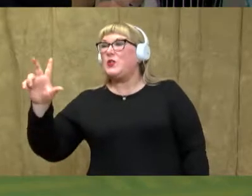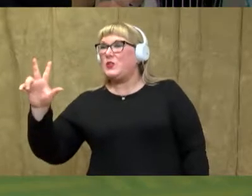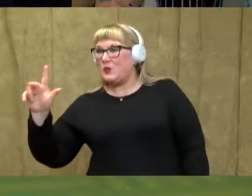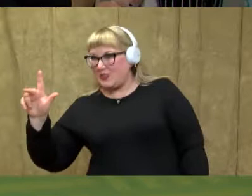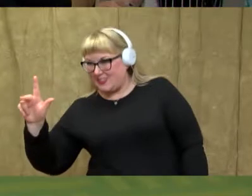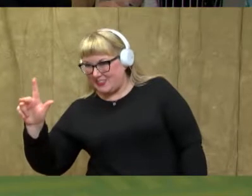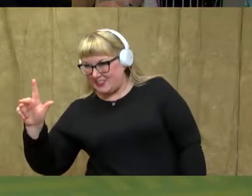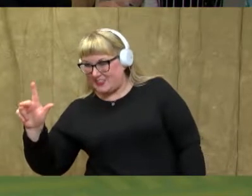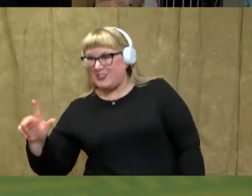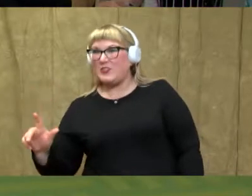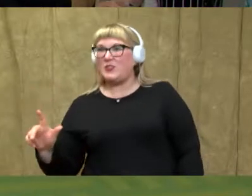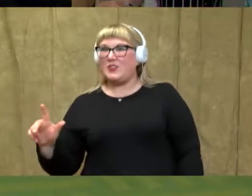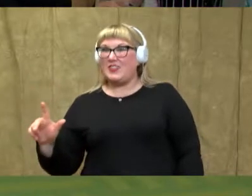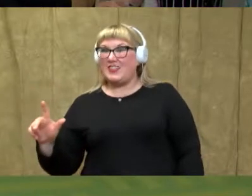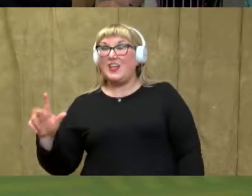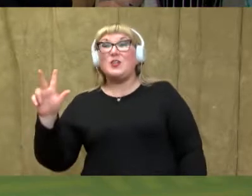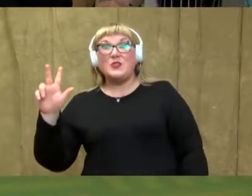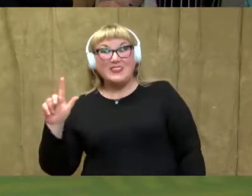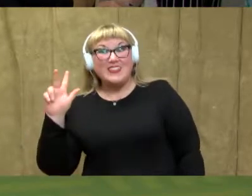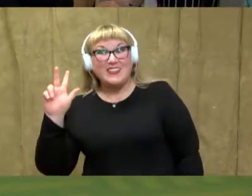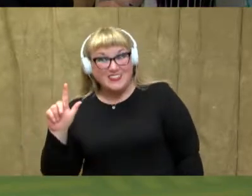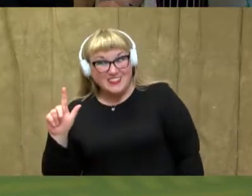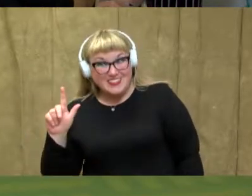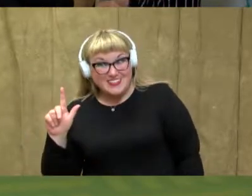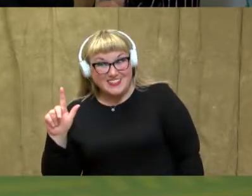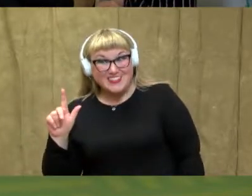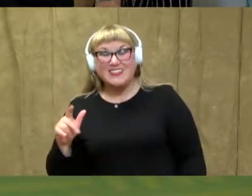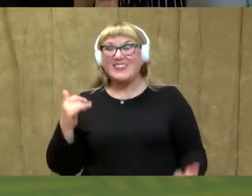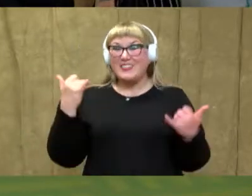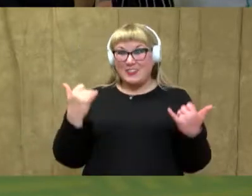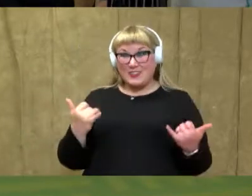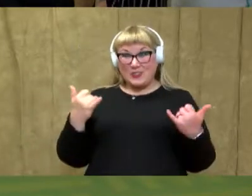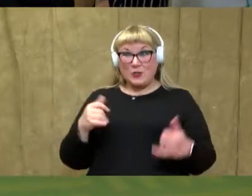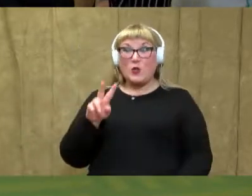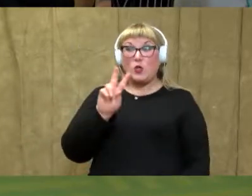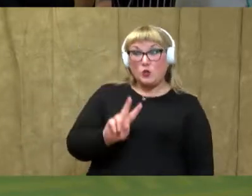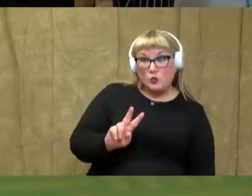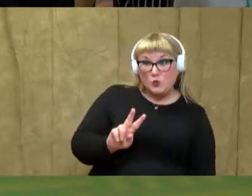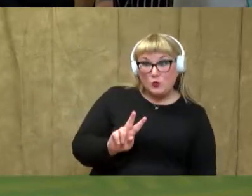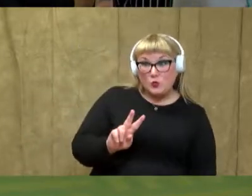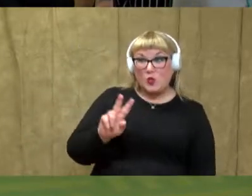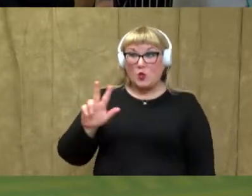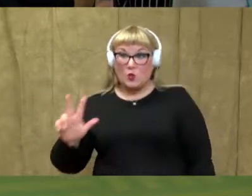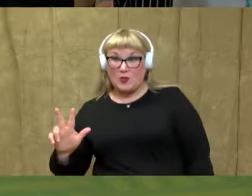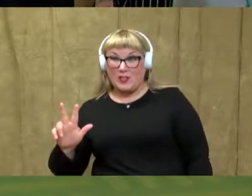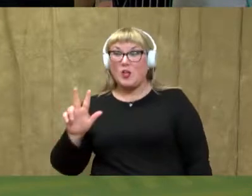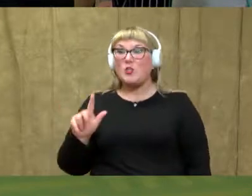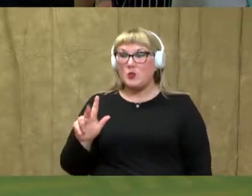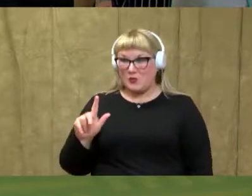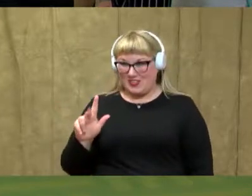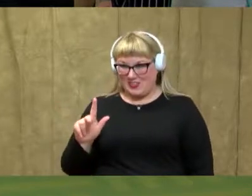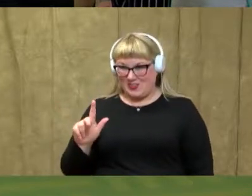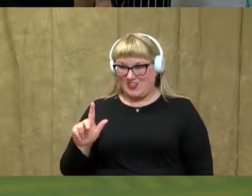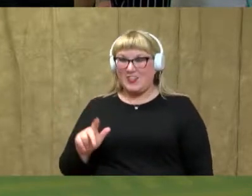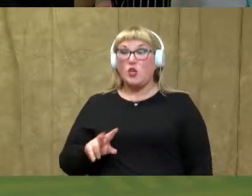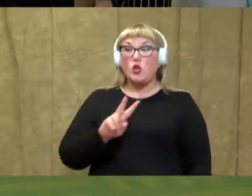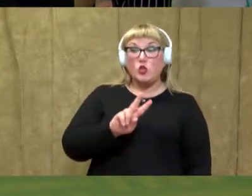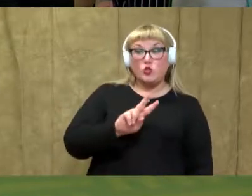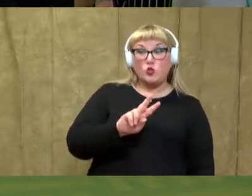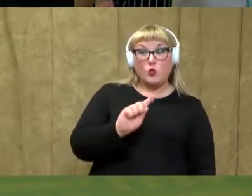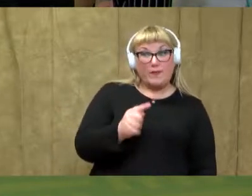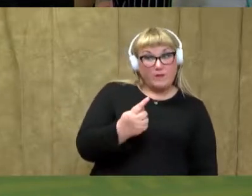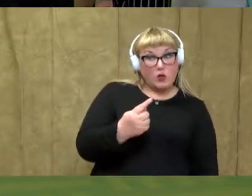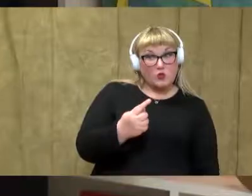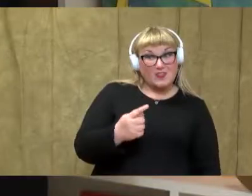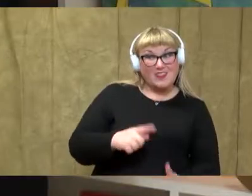22, 23. 23, and that's a 2 and a 3. The 2 comes first,